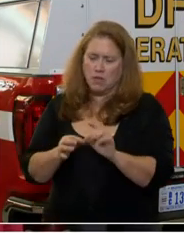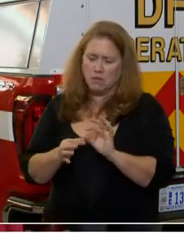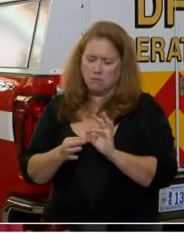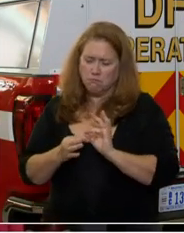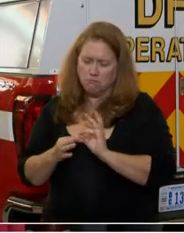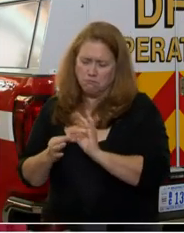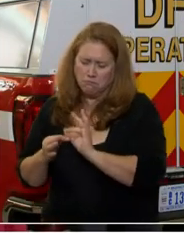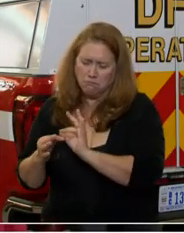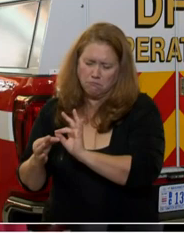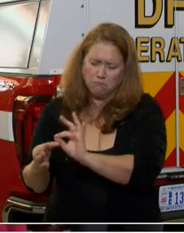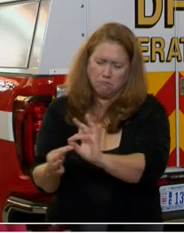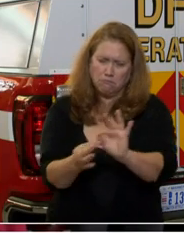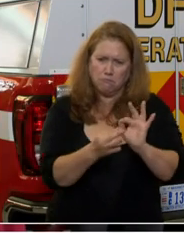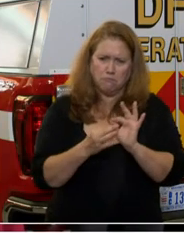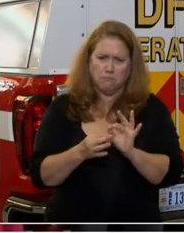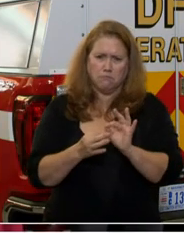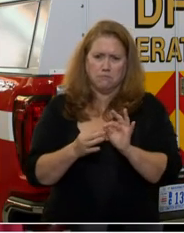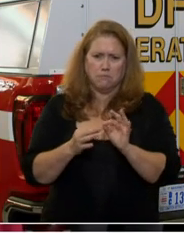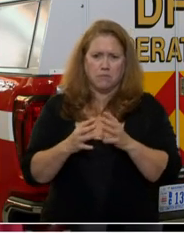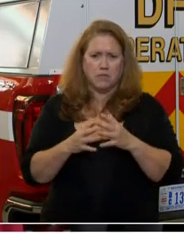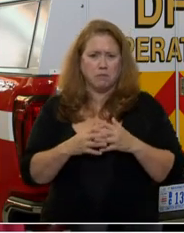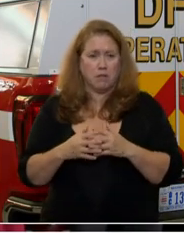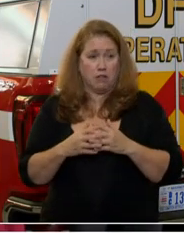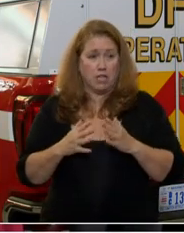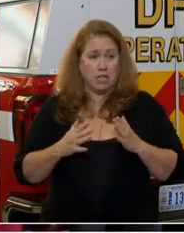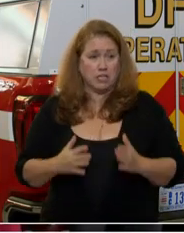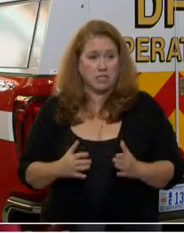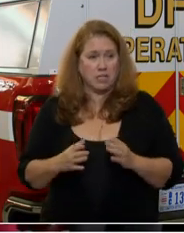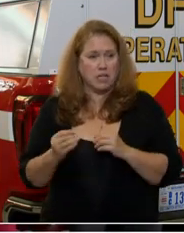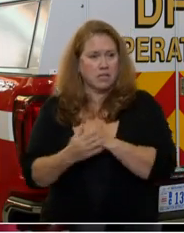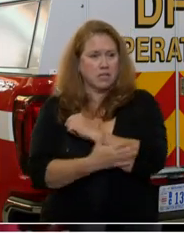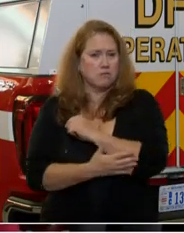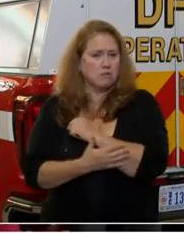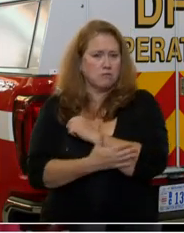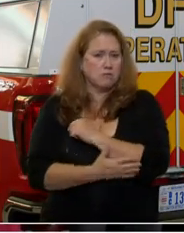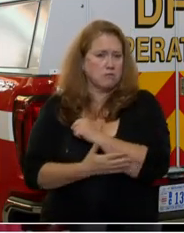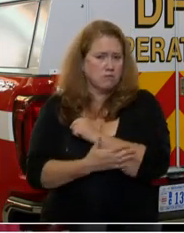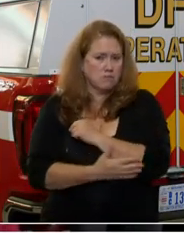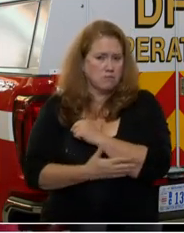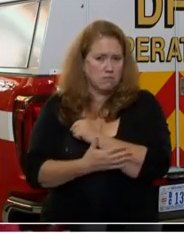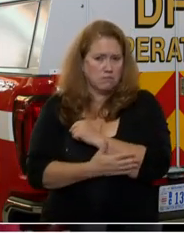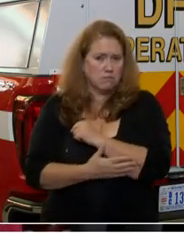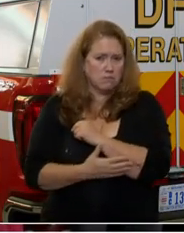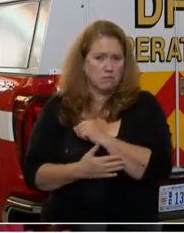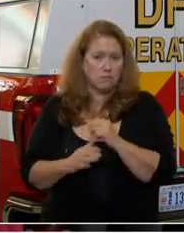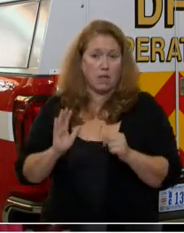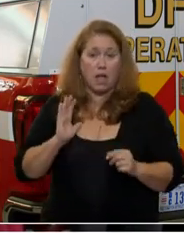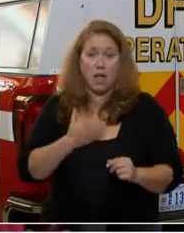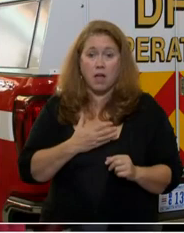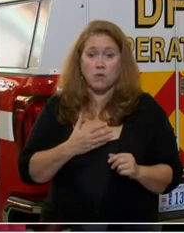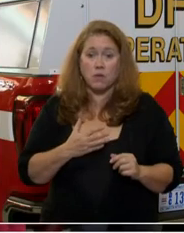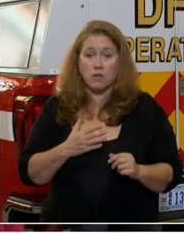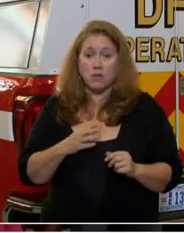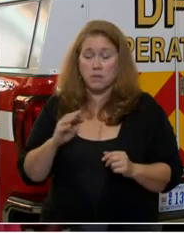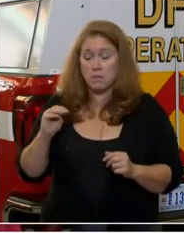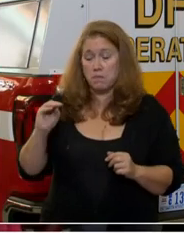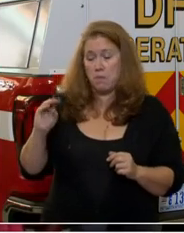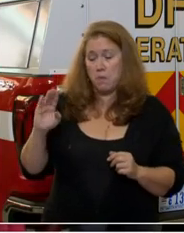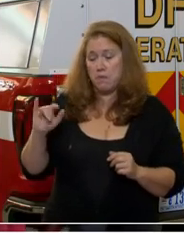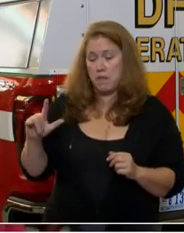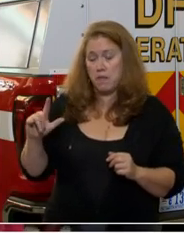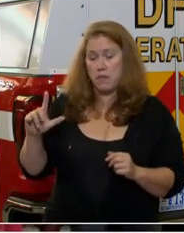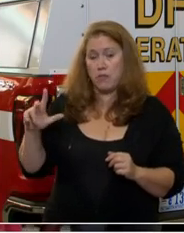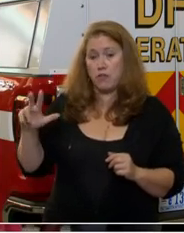perseverance. Members of Local 36 embodied those principles and answered the call, said goodbye to their families, and responded after American Airlines